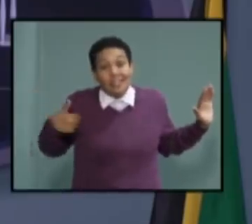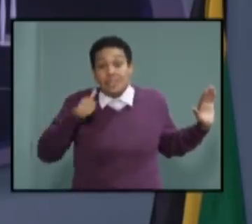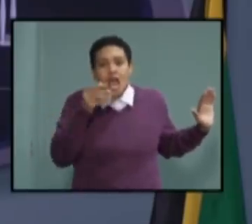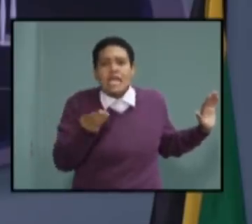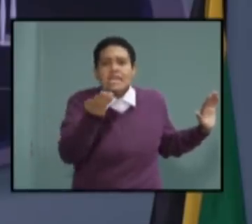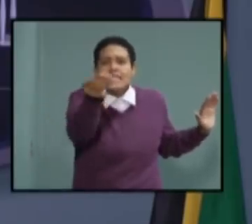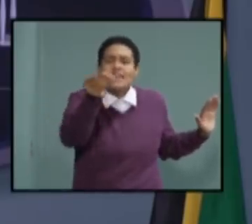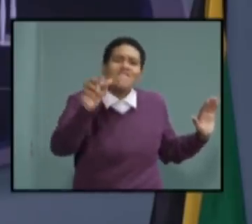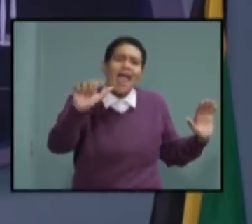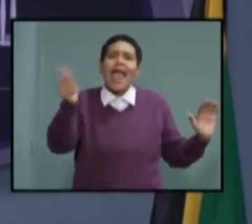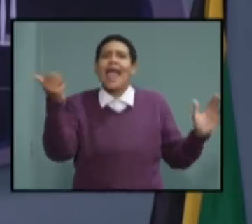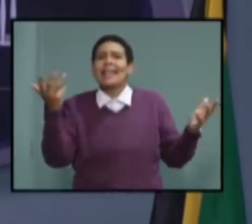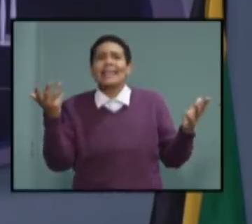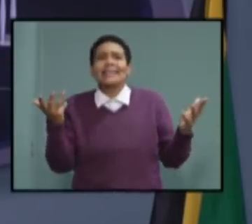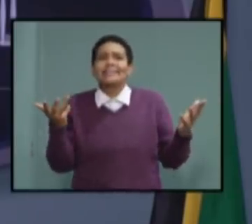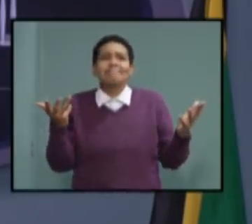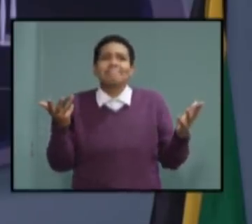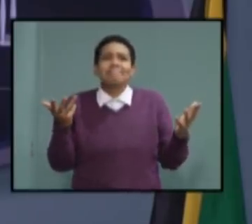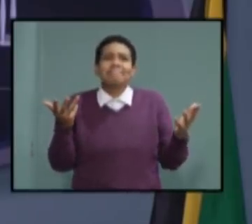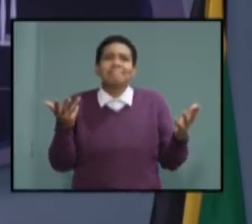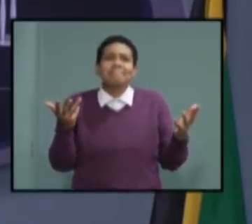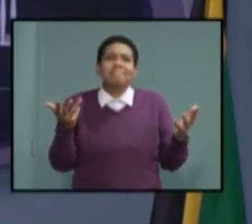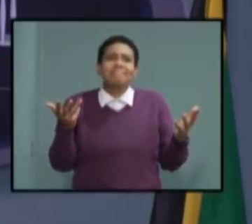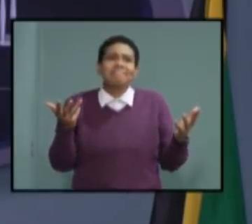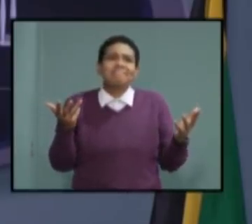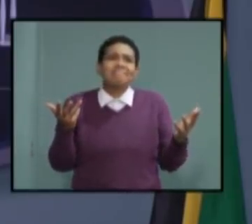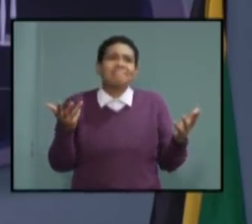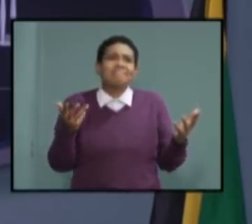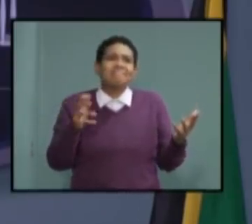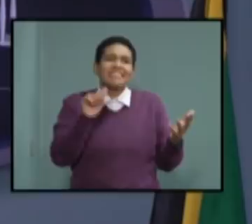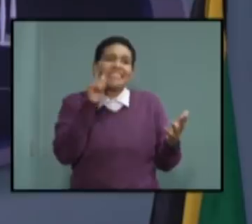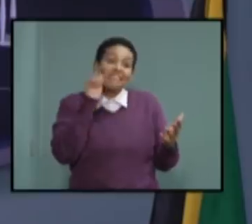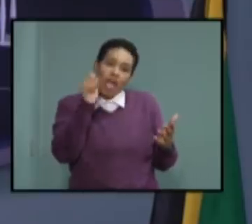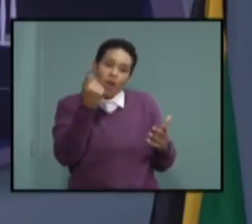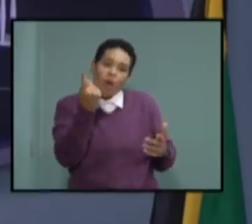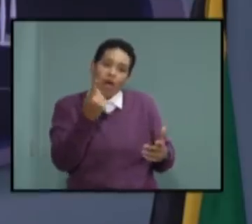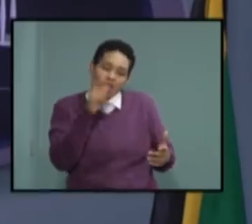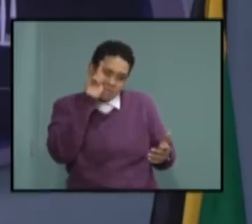any quarter for anyone to hang on to